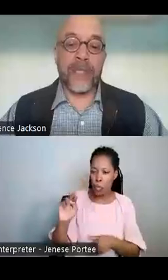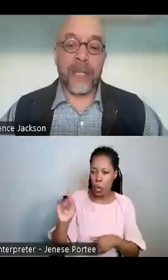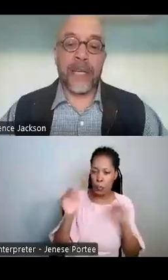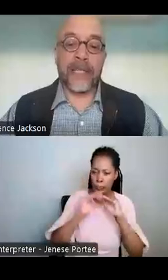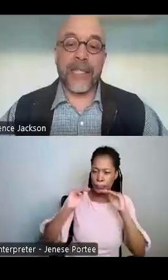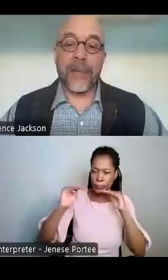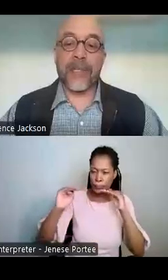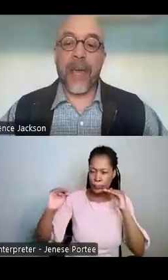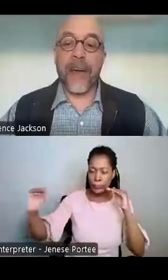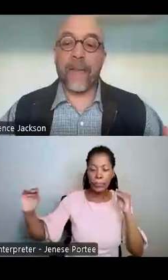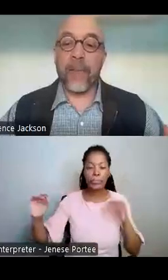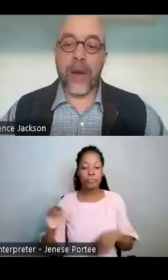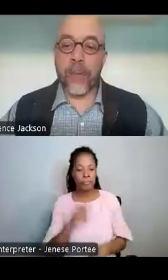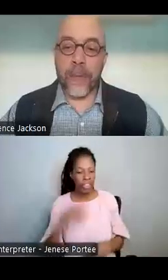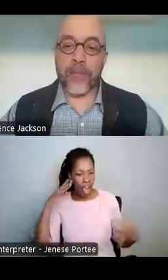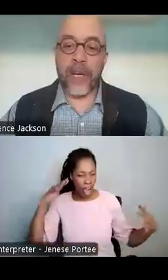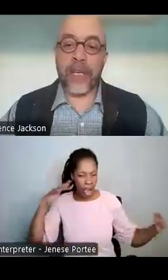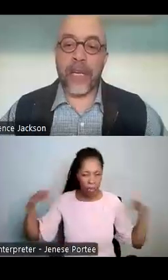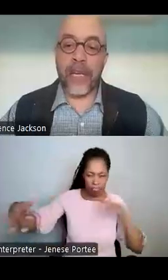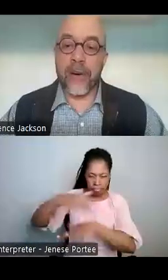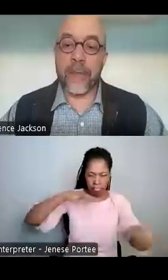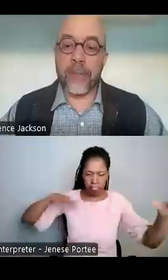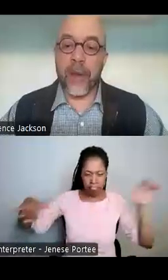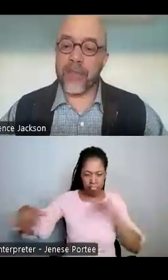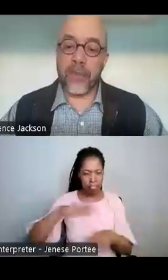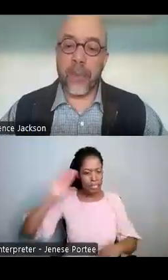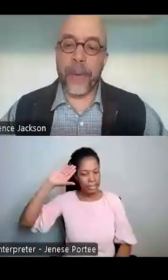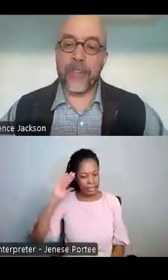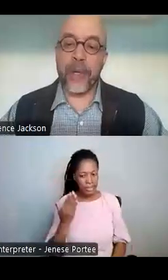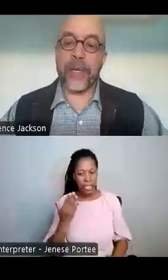of Sunday, it seems, have perpetuated here